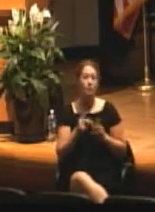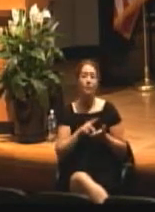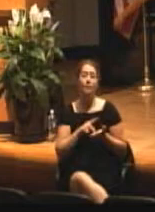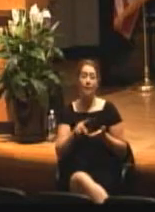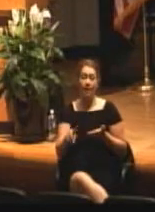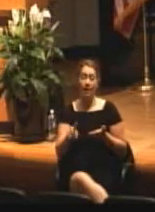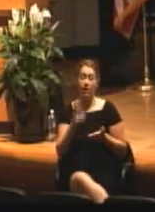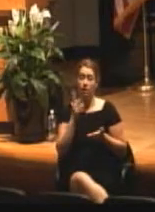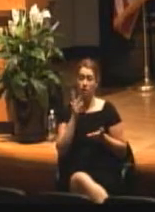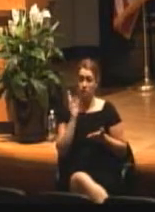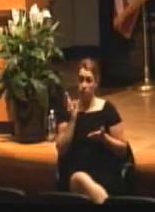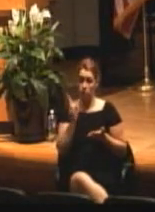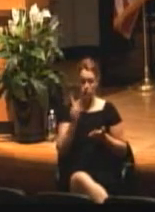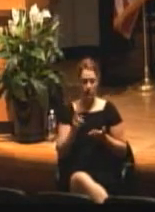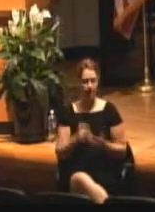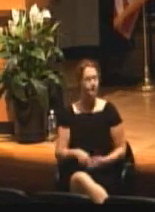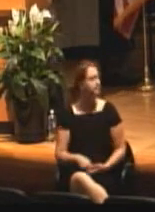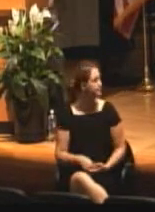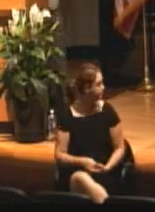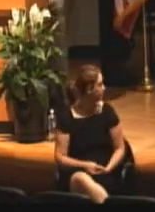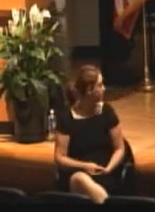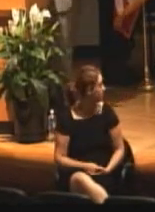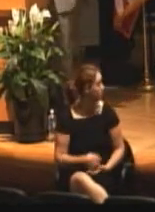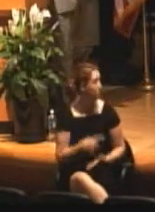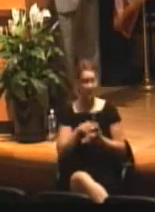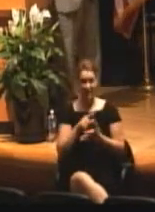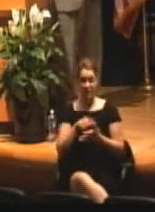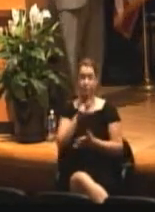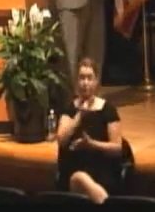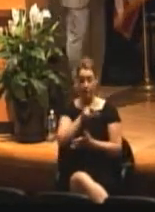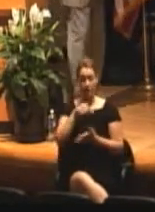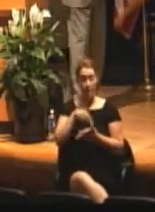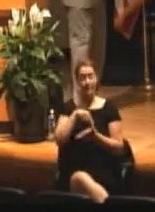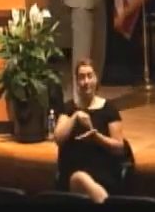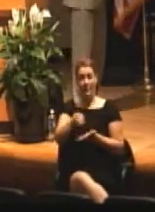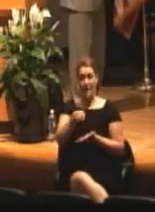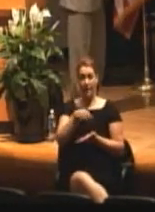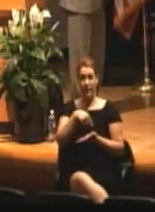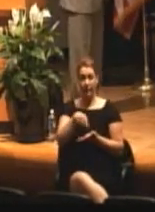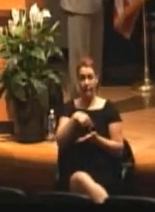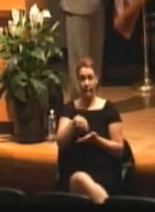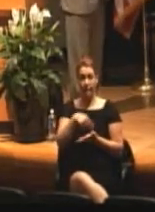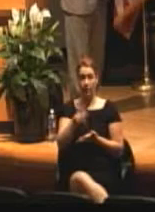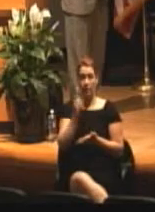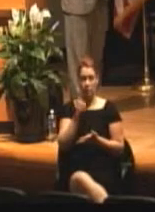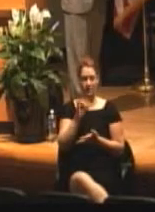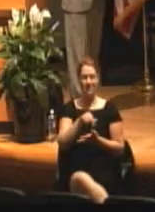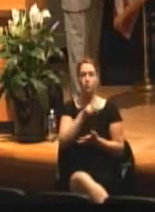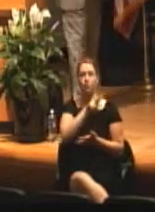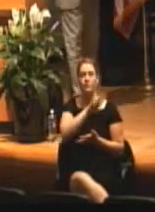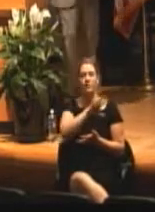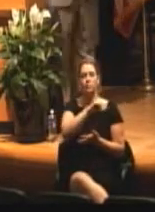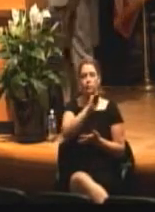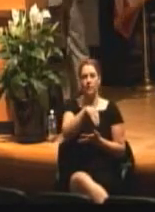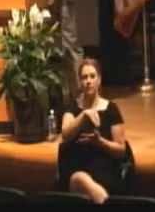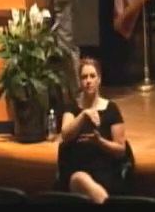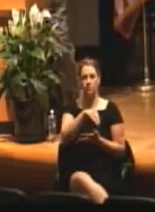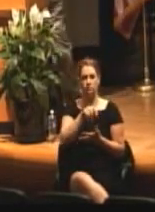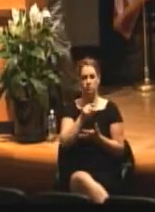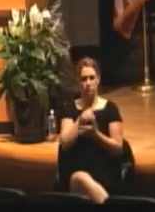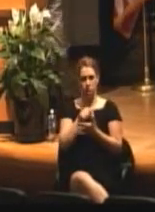pay history, to go back, that accounts for 35% of your whole credit score. So if we're not doing very good with that, obviously you're losing